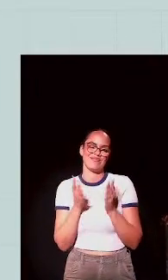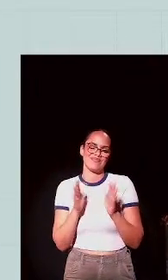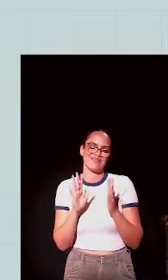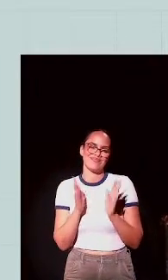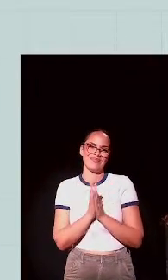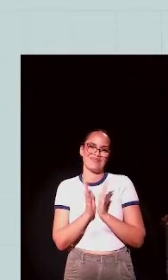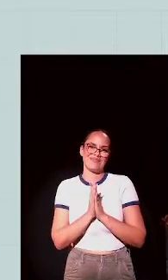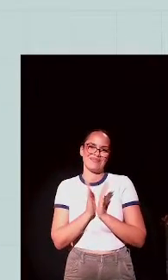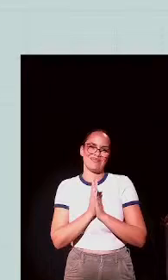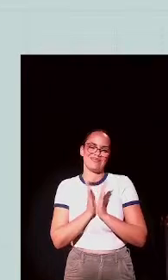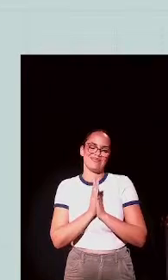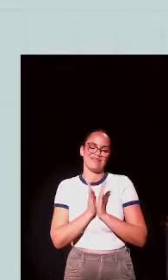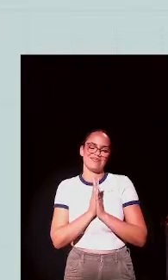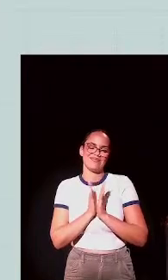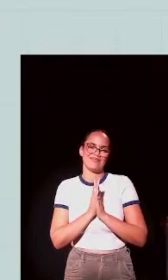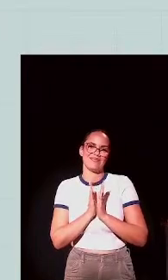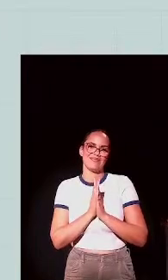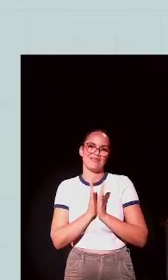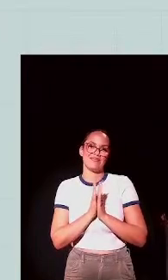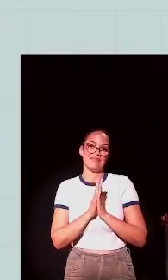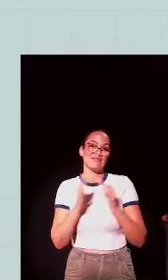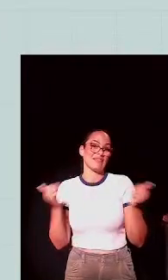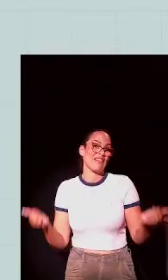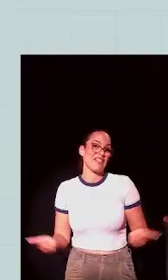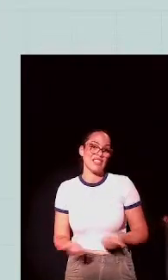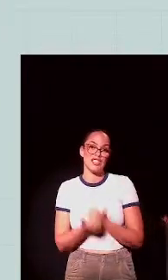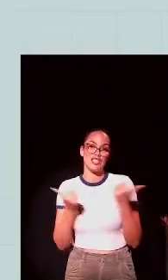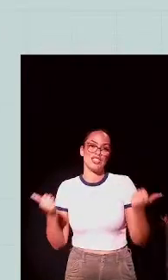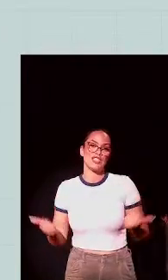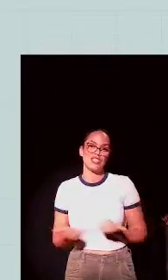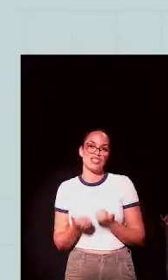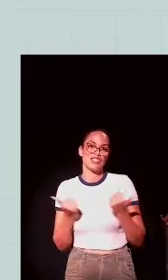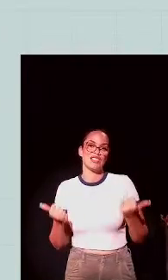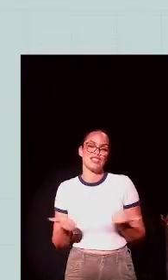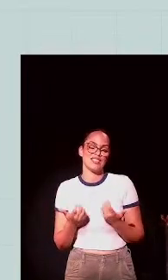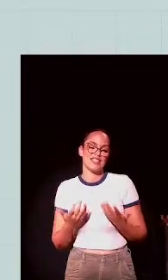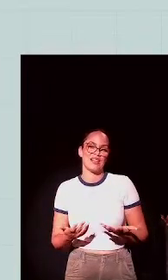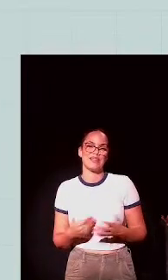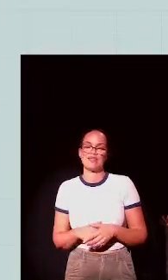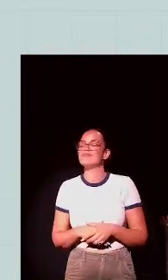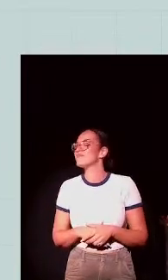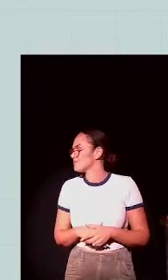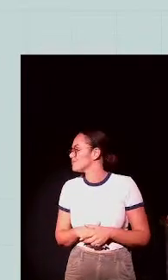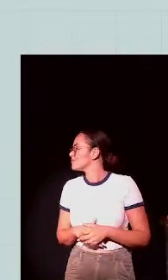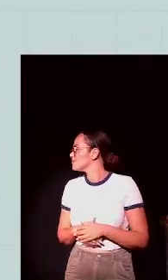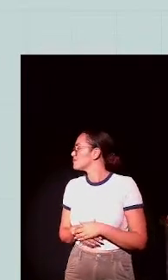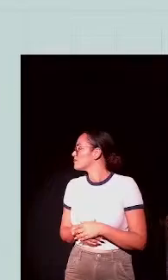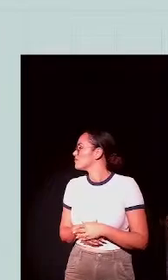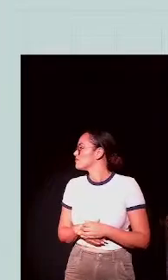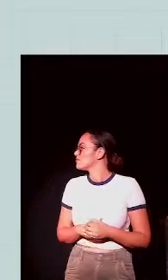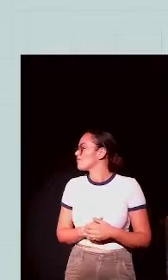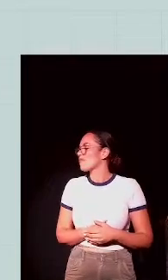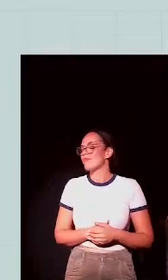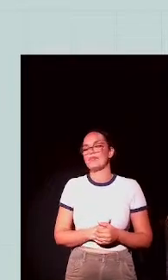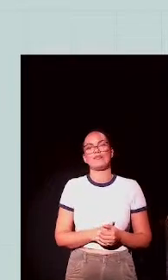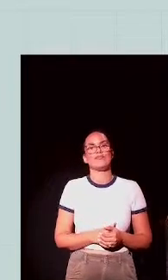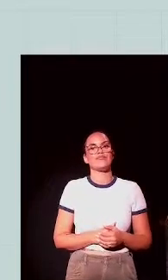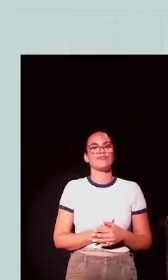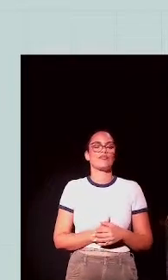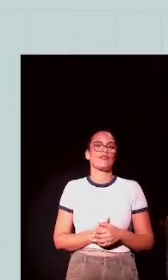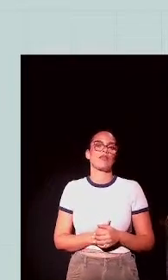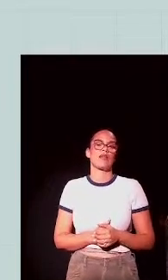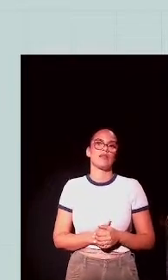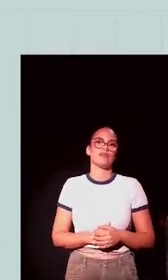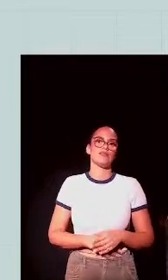Great. Fabulous. So we're gonna wrap things up now. Just a few things to say at the end. First